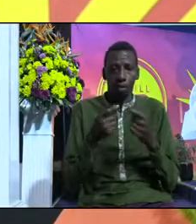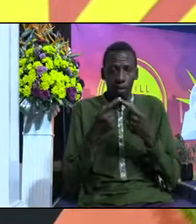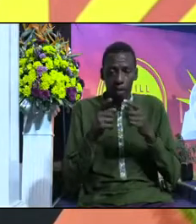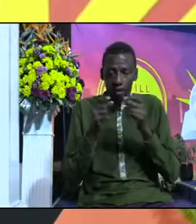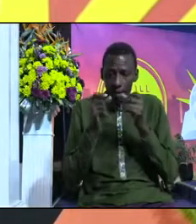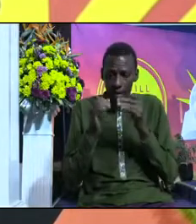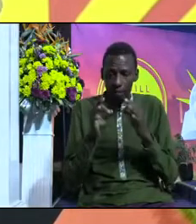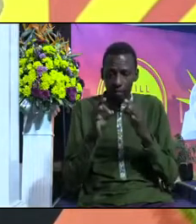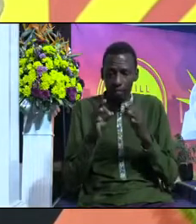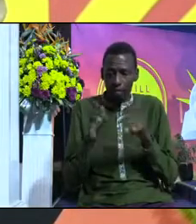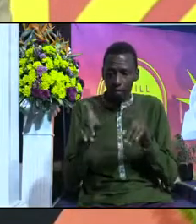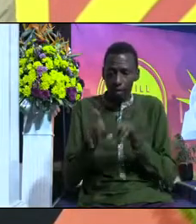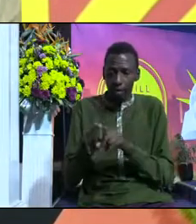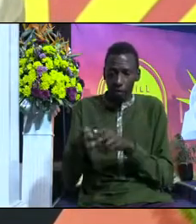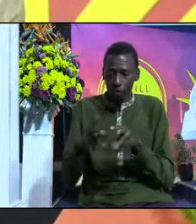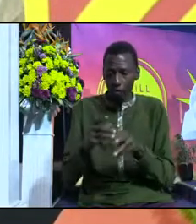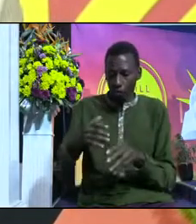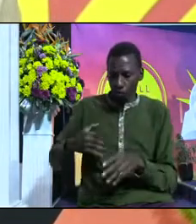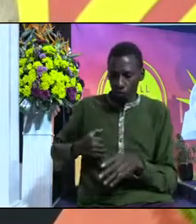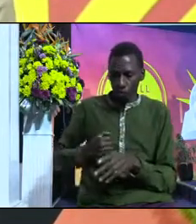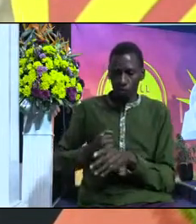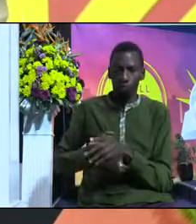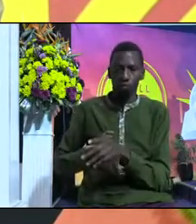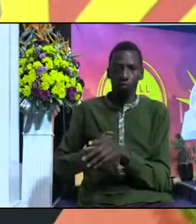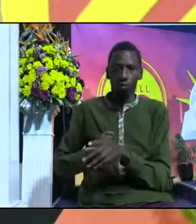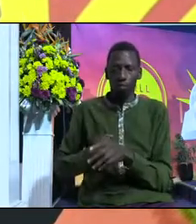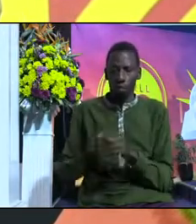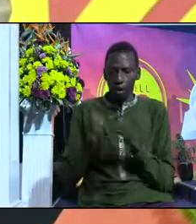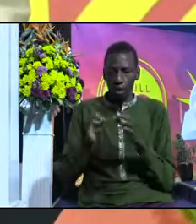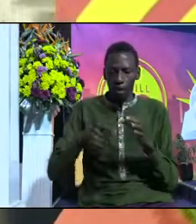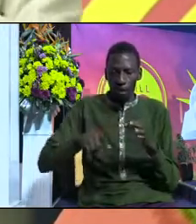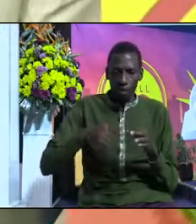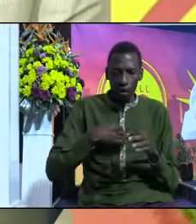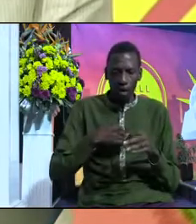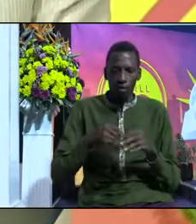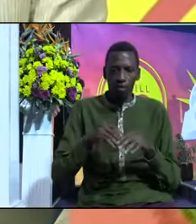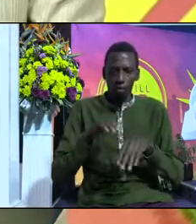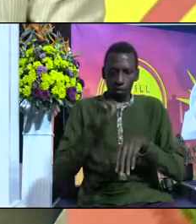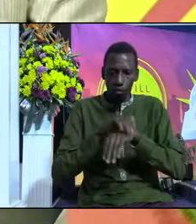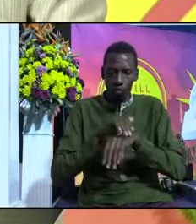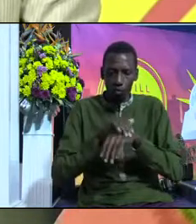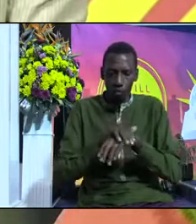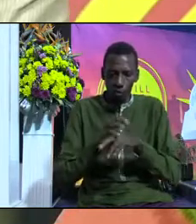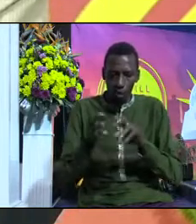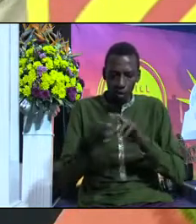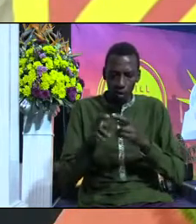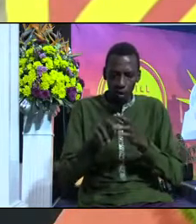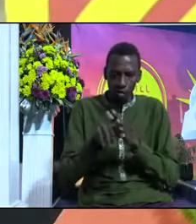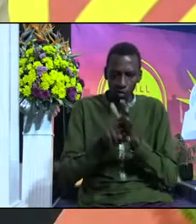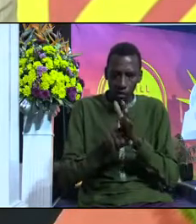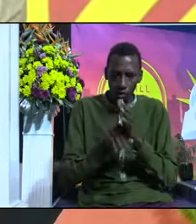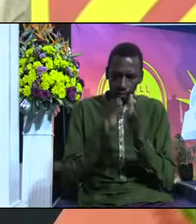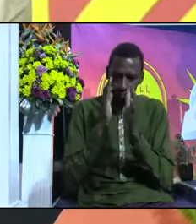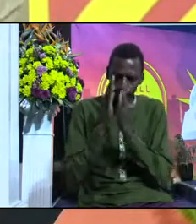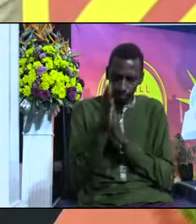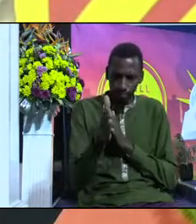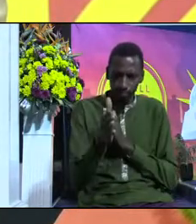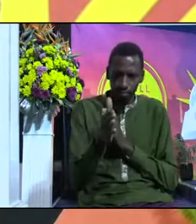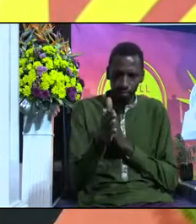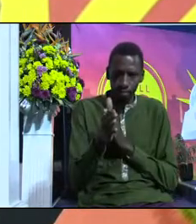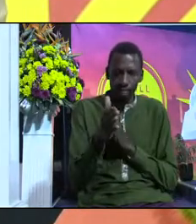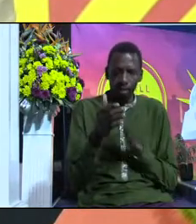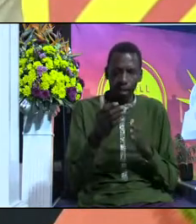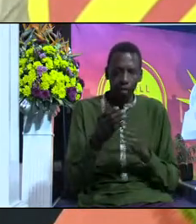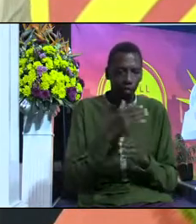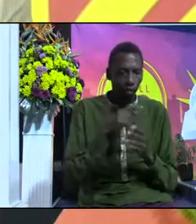Joseph, if we have the good relationship straight before we start talking about